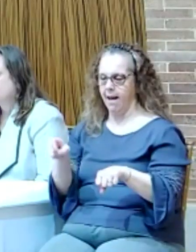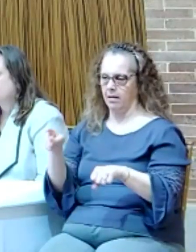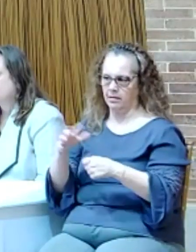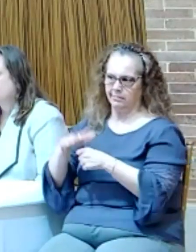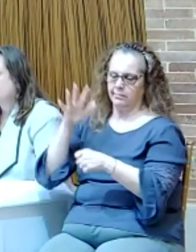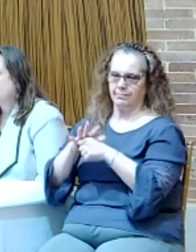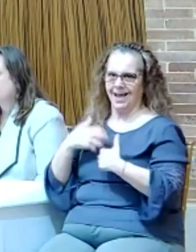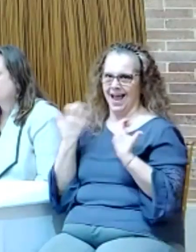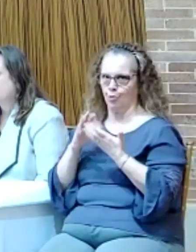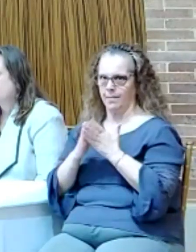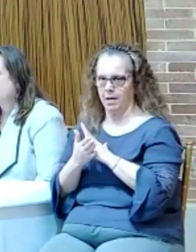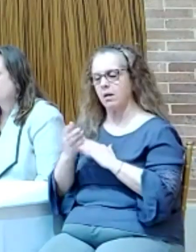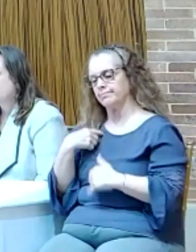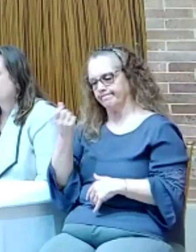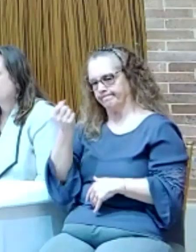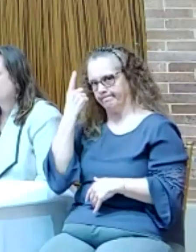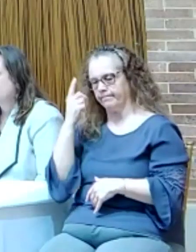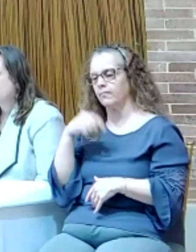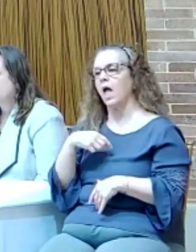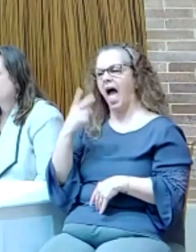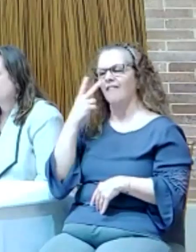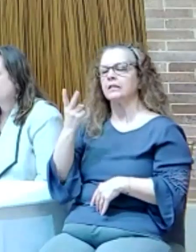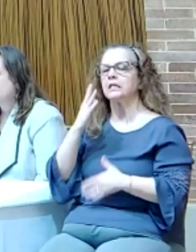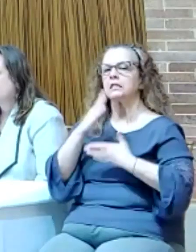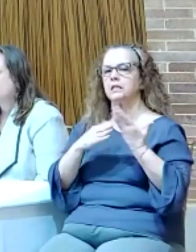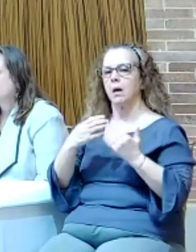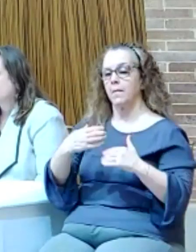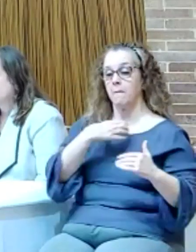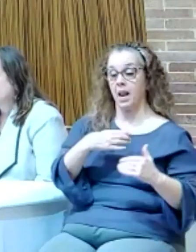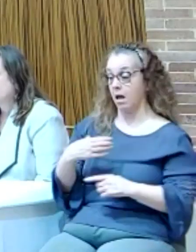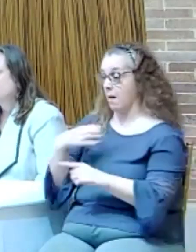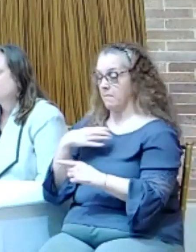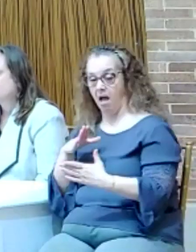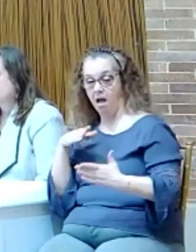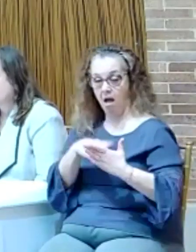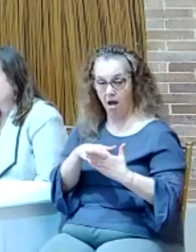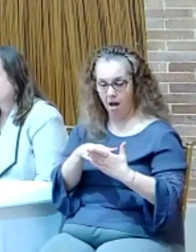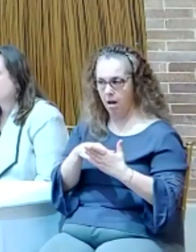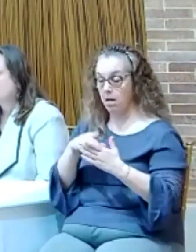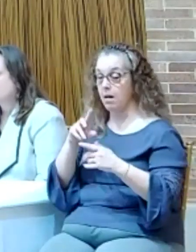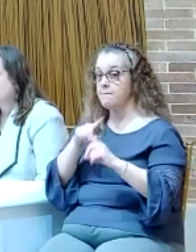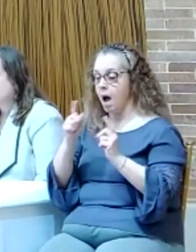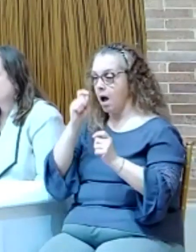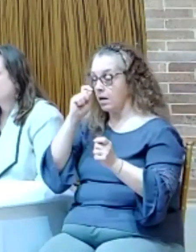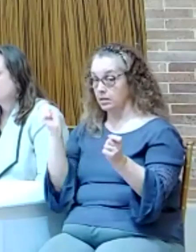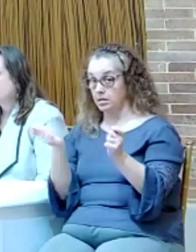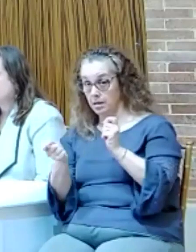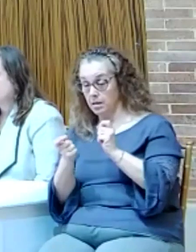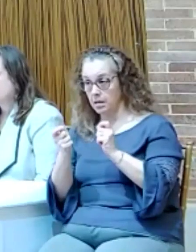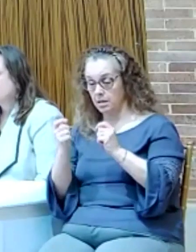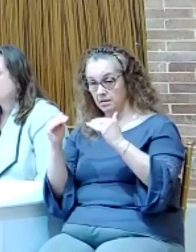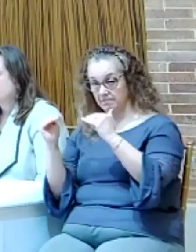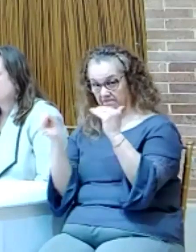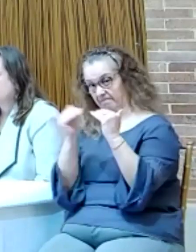um I've seen those underlying complaints get dismissed no finding a discrimination but the retaliation that took place after the